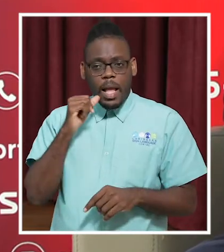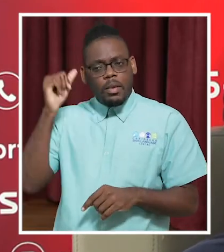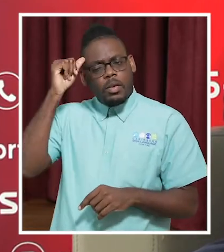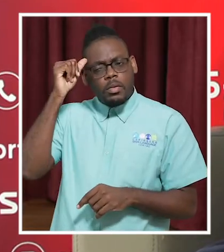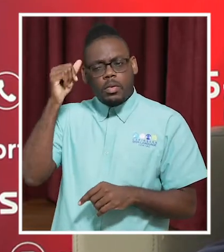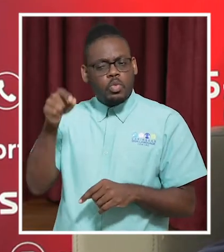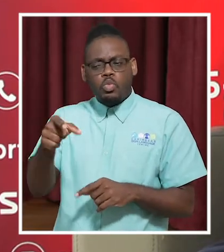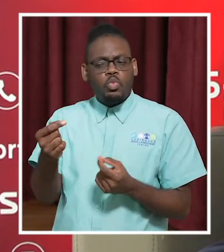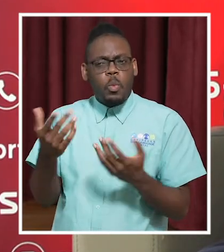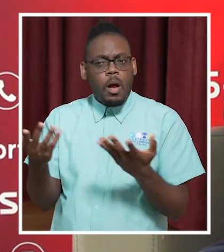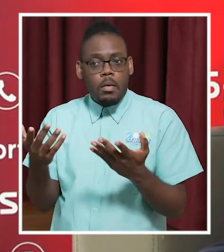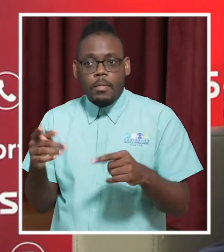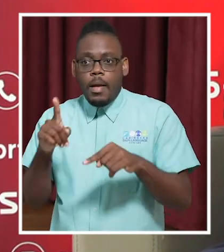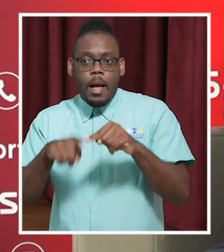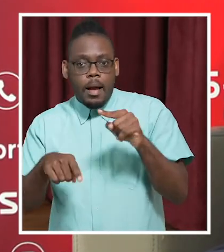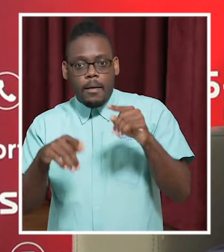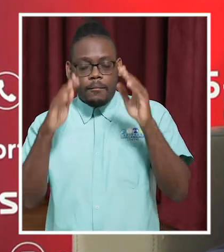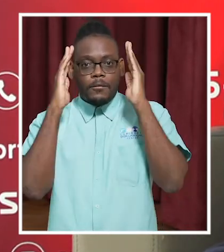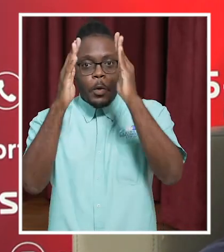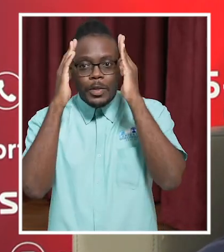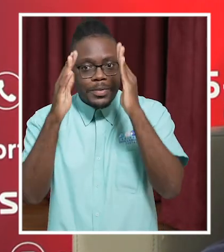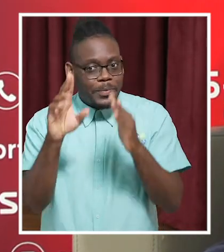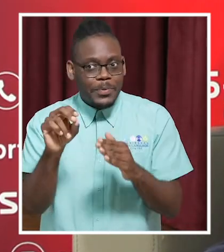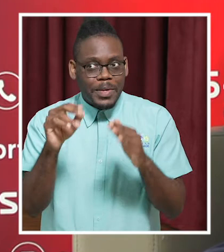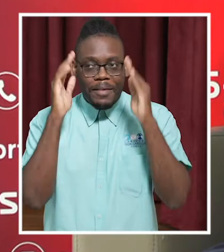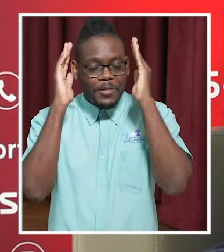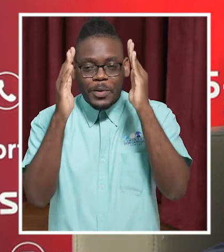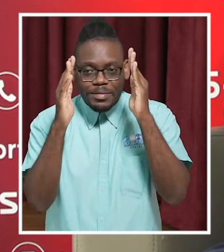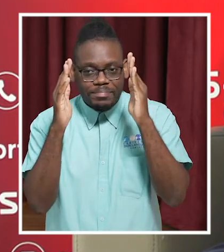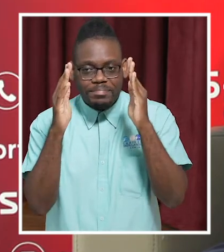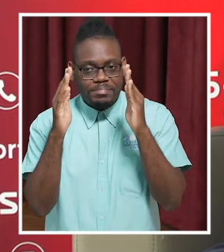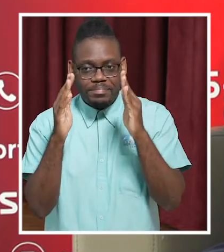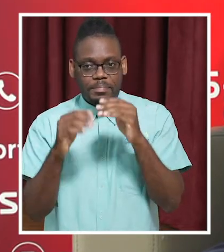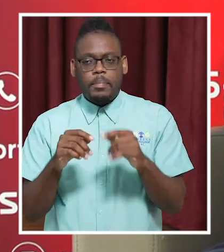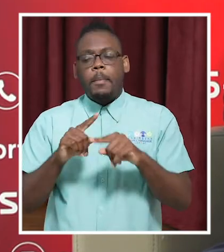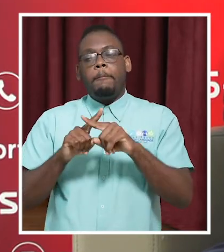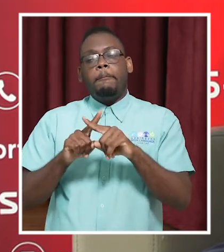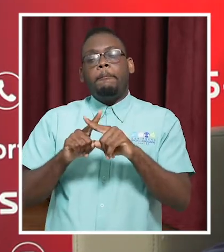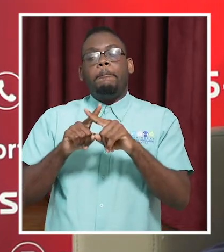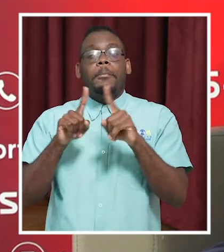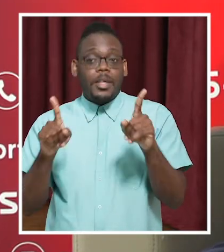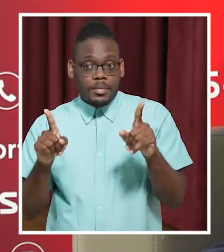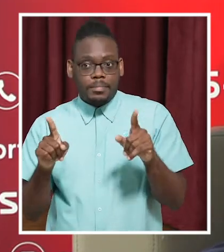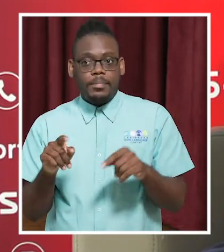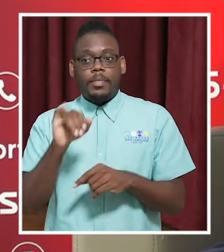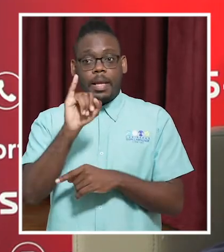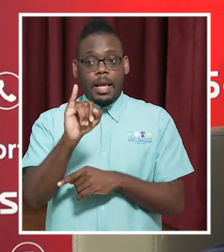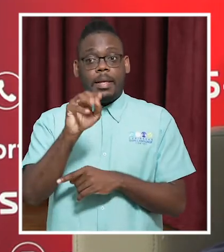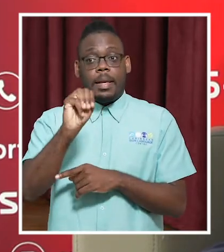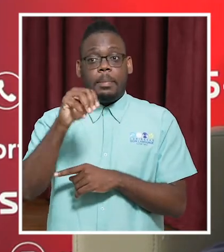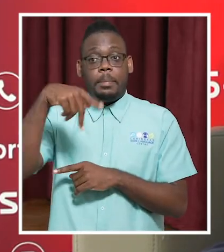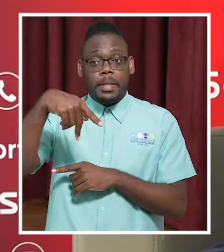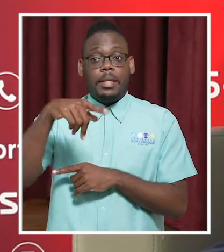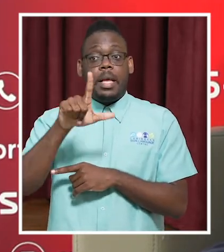what children experience. But in adults, the impulsivity is the one that tends to cause